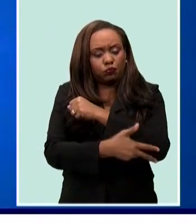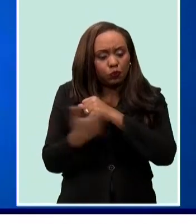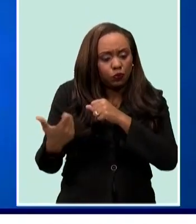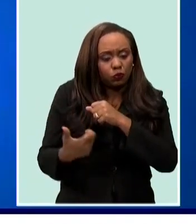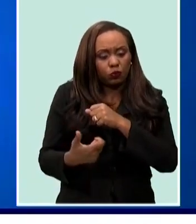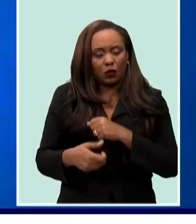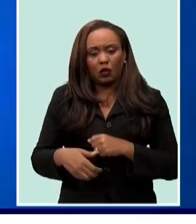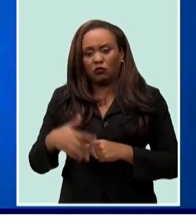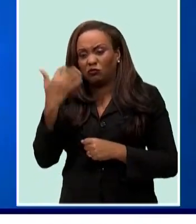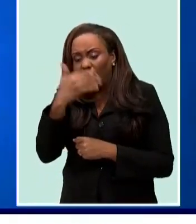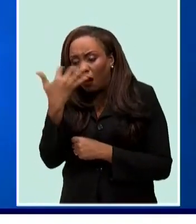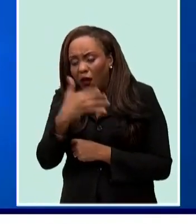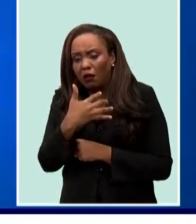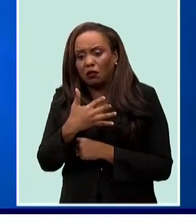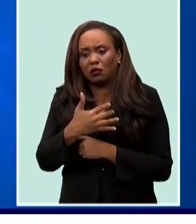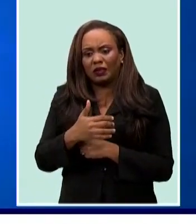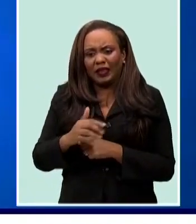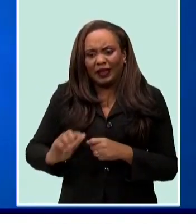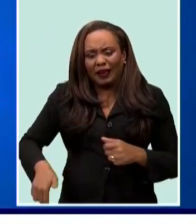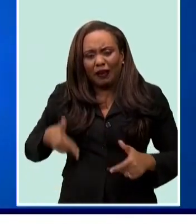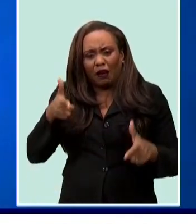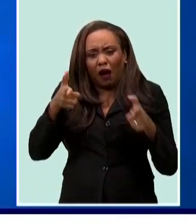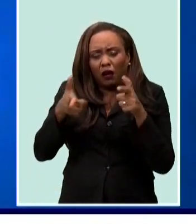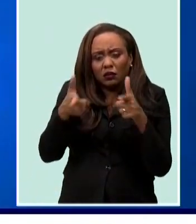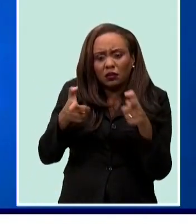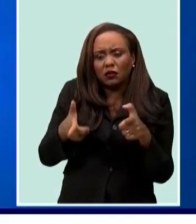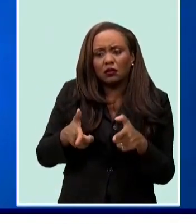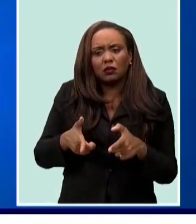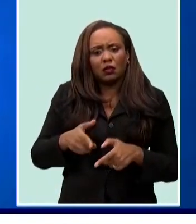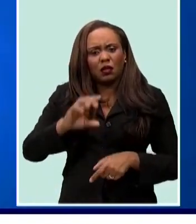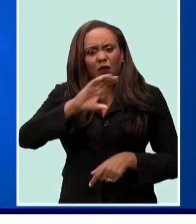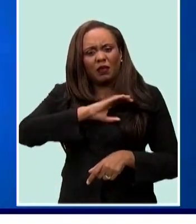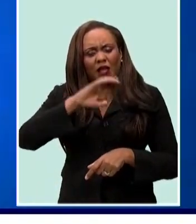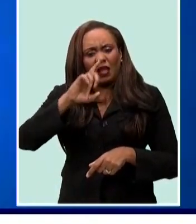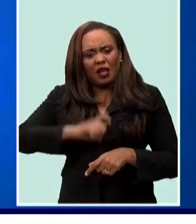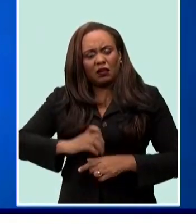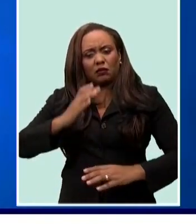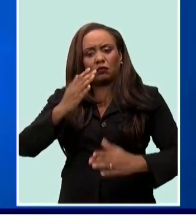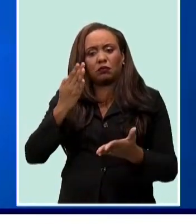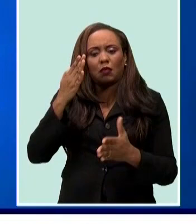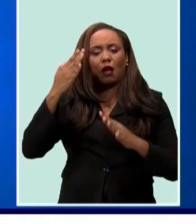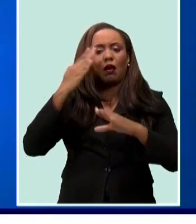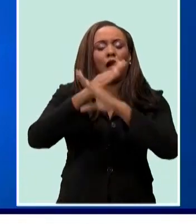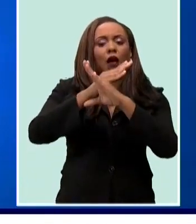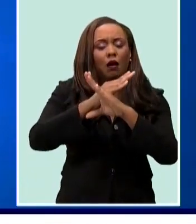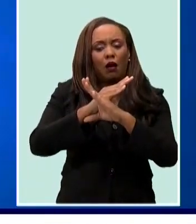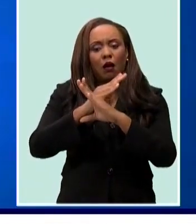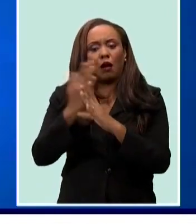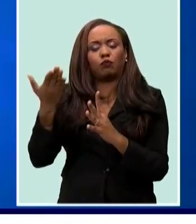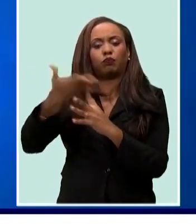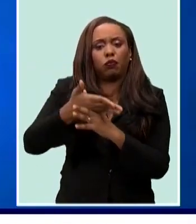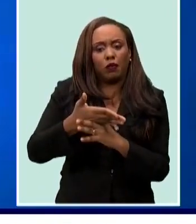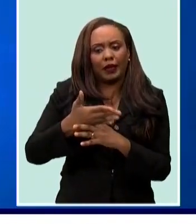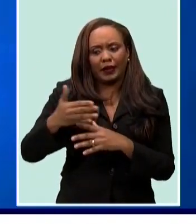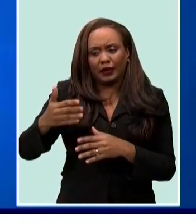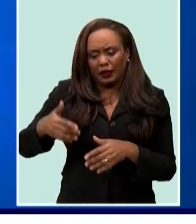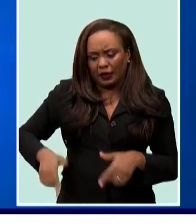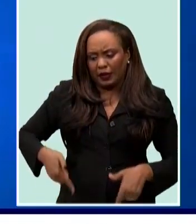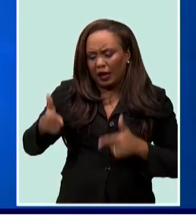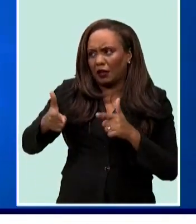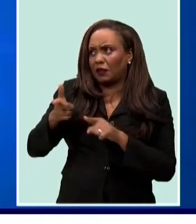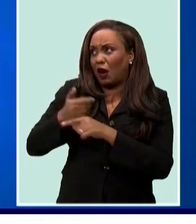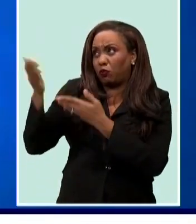and guns. He says authorities must prevent these illegal weapons from entering the island and take those already